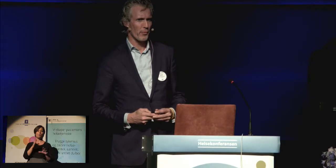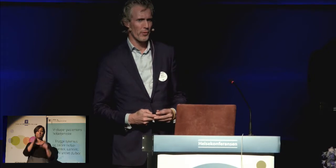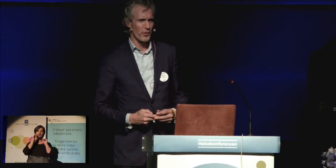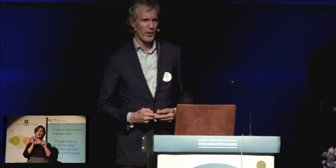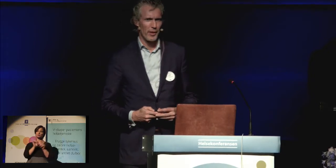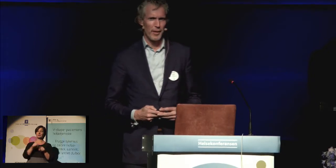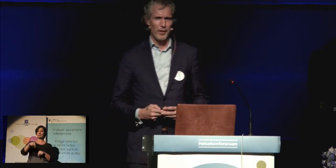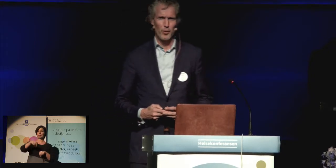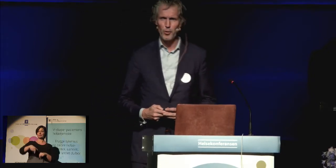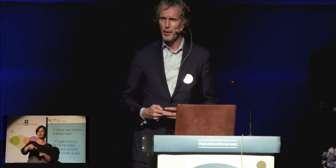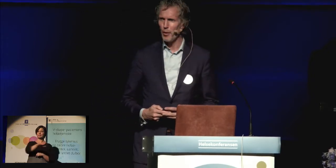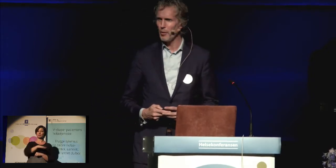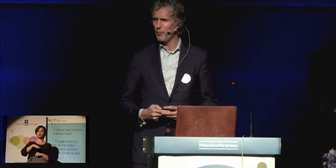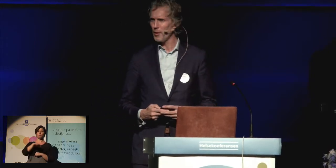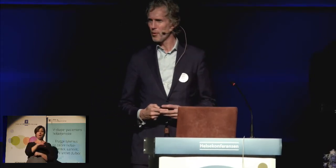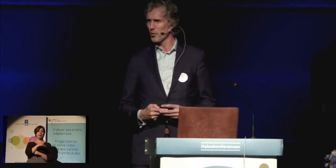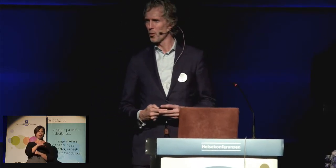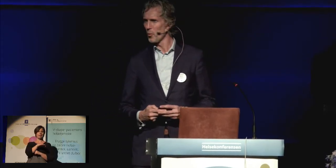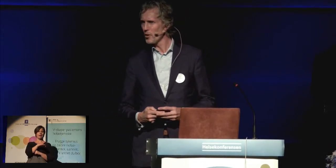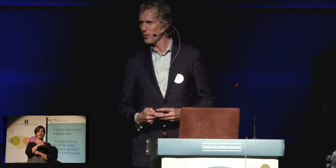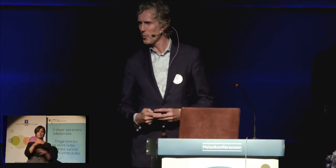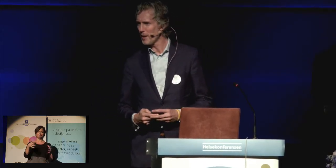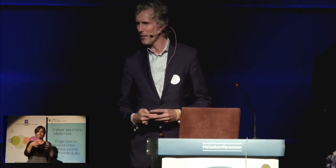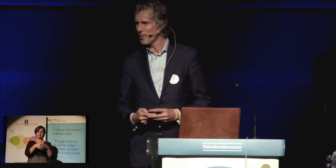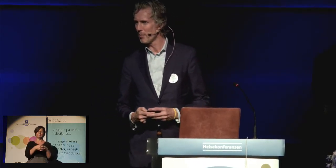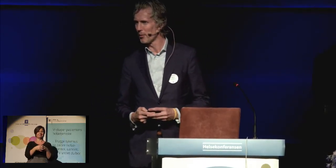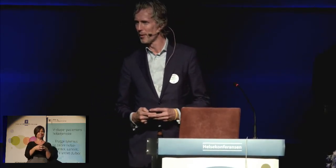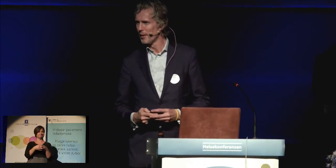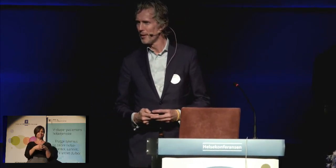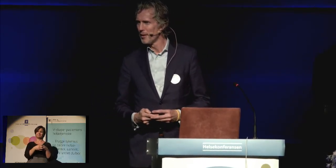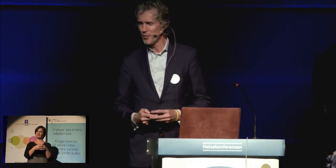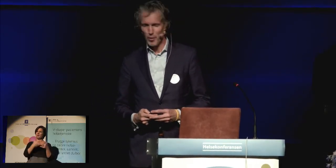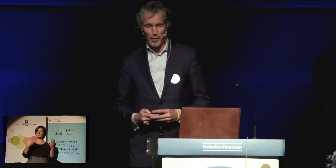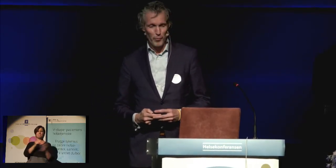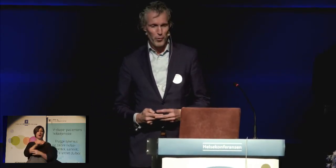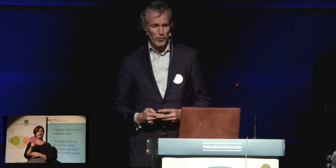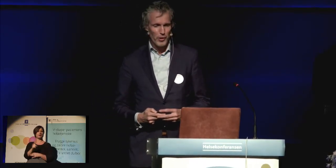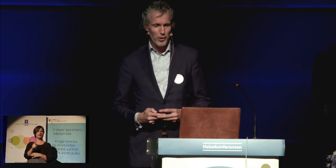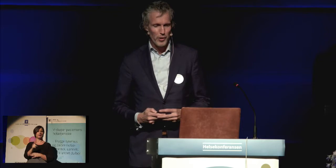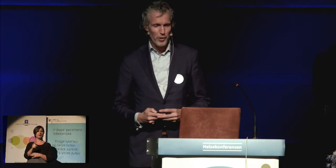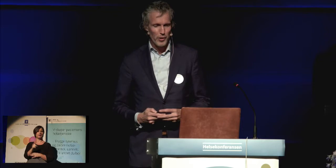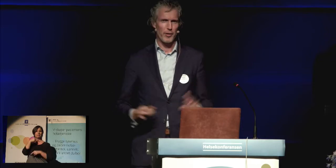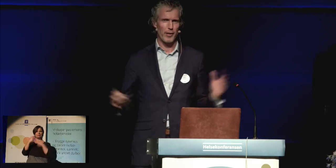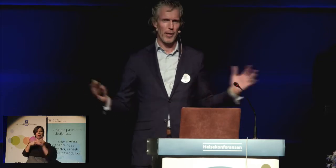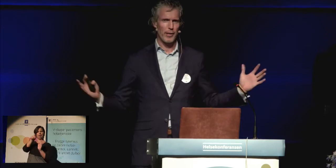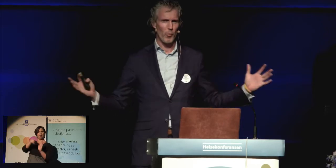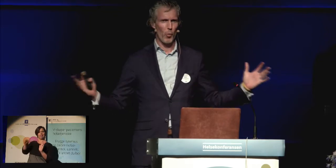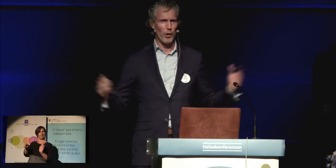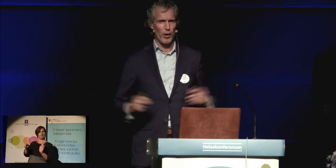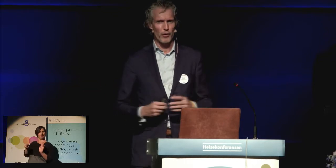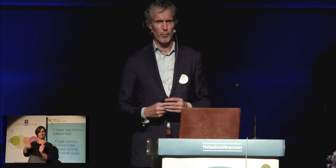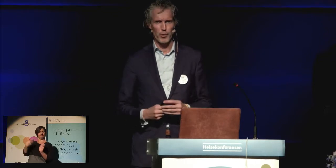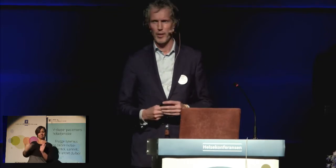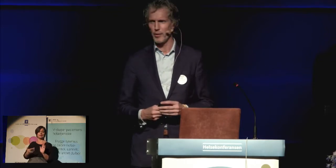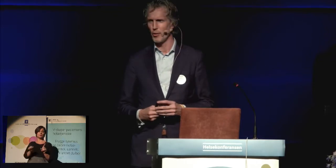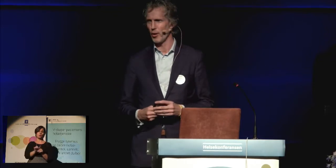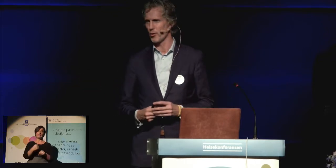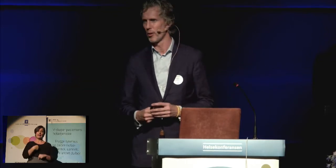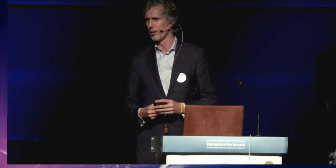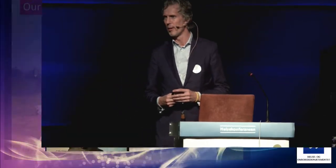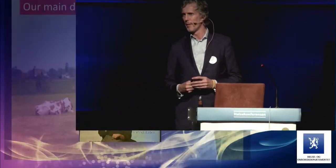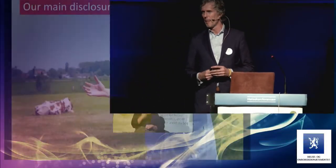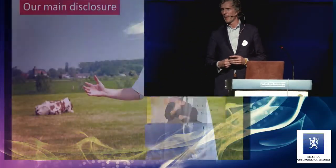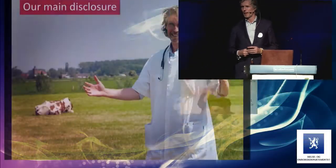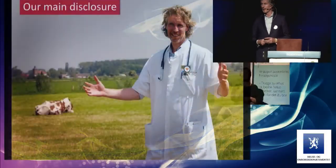health conference usually only features Norwegian-speaking people. So my first disclosure is that I am 100%